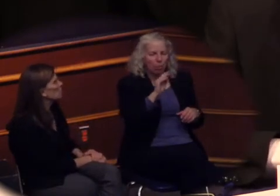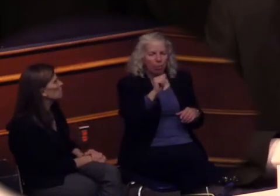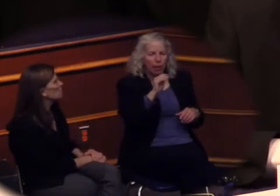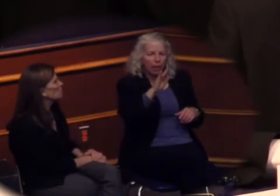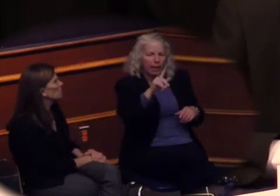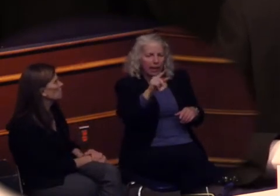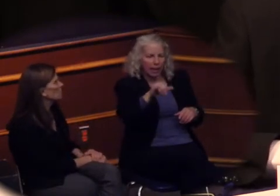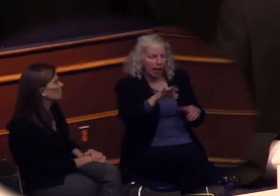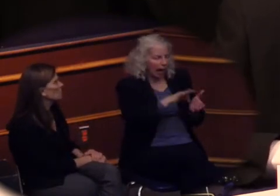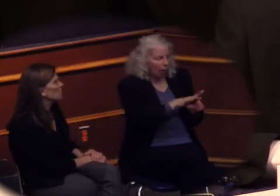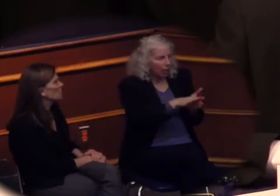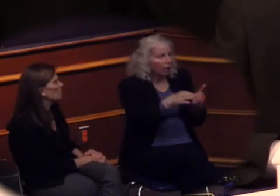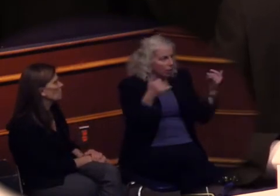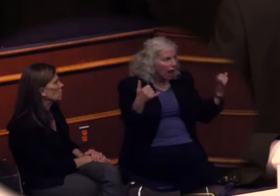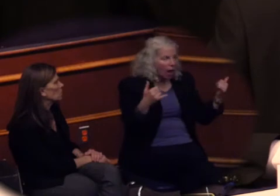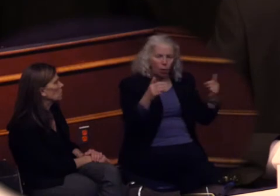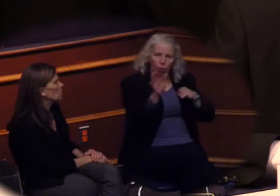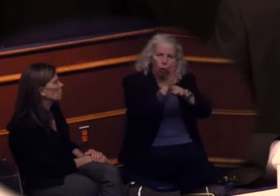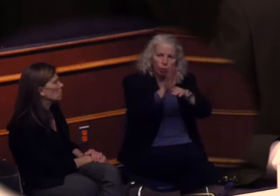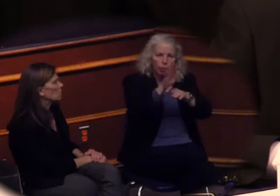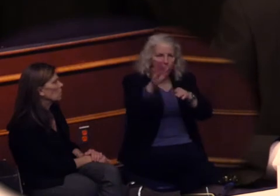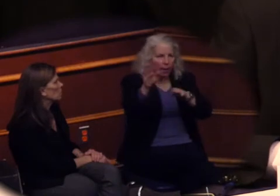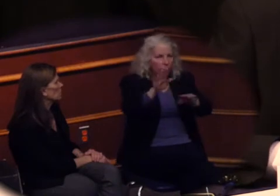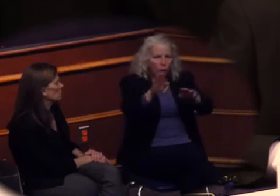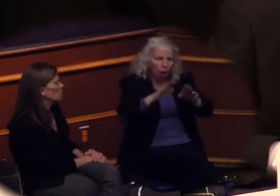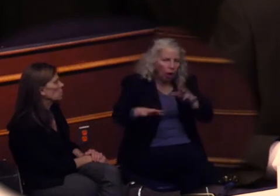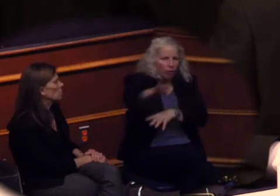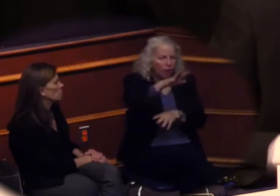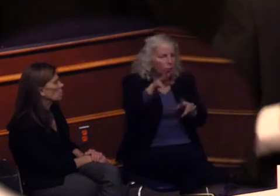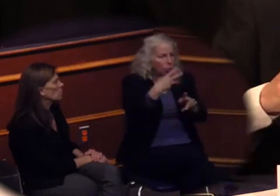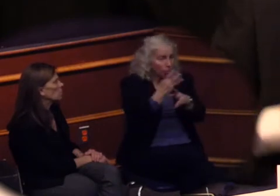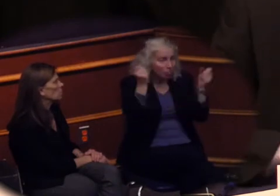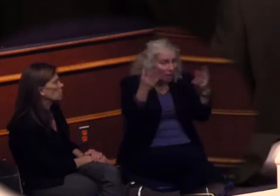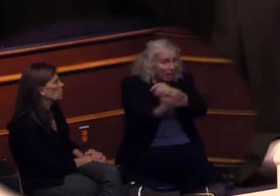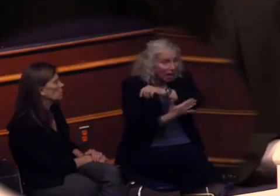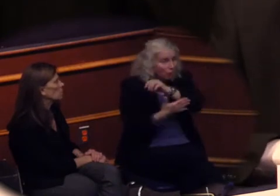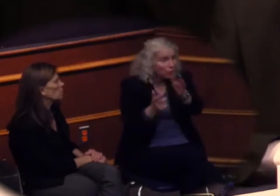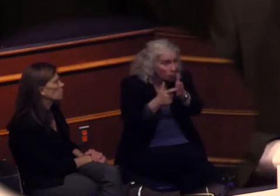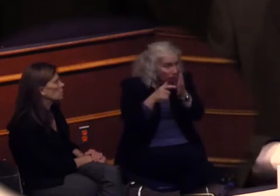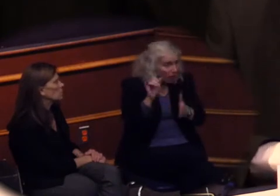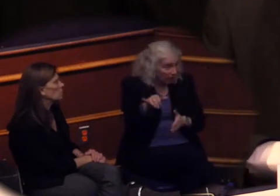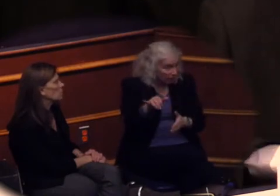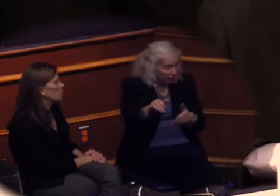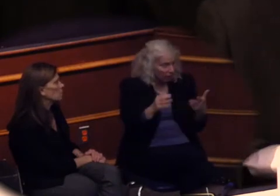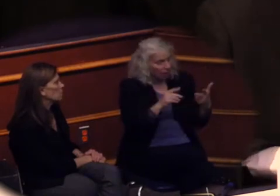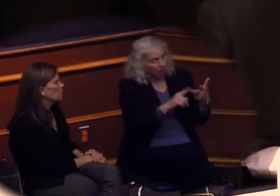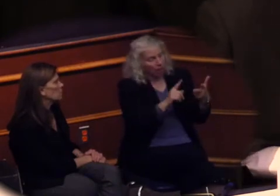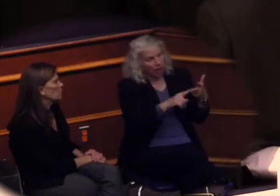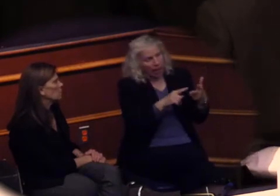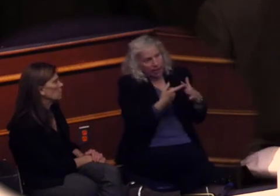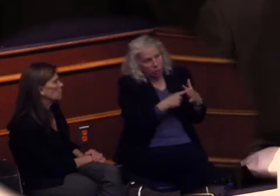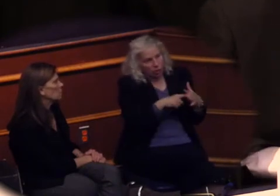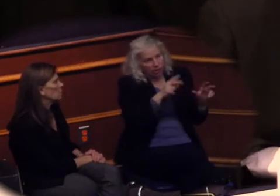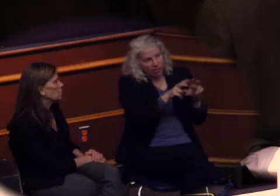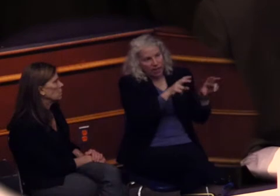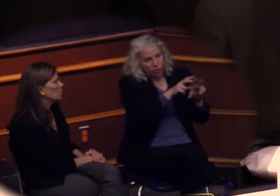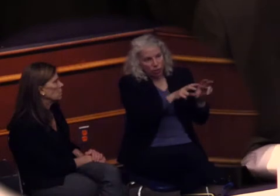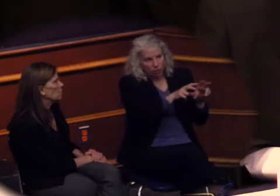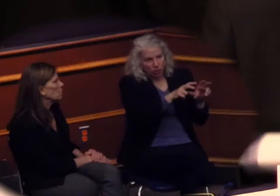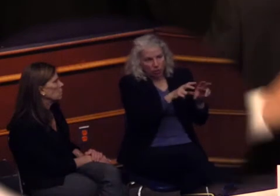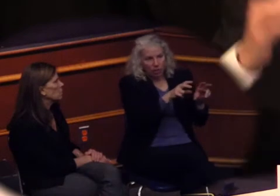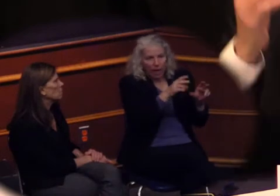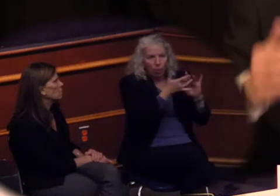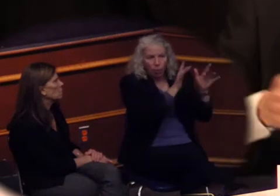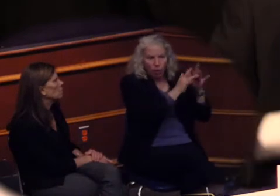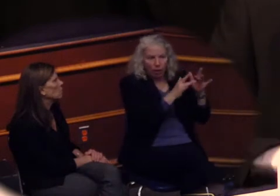corporate behavior around the world and is required by many countries. And I started the Investor Network on Climate Risk,